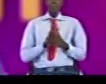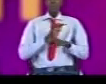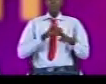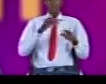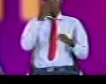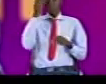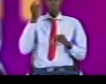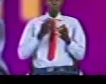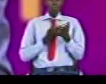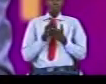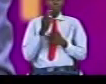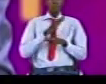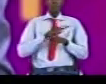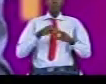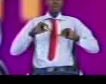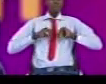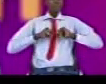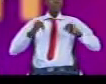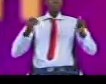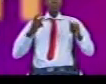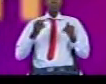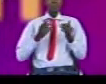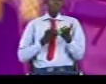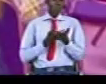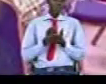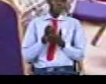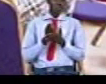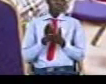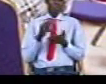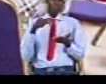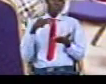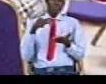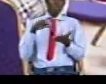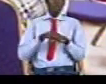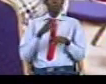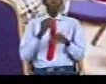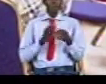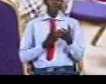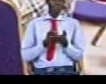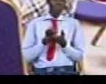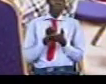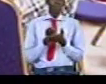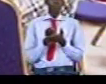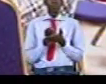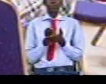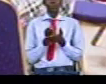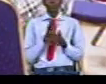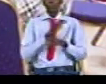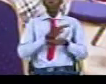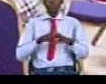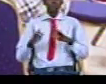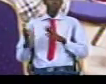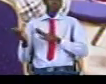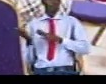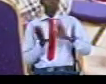Don't deny the truth like nominal believers. Stand on the truth. Don't disregard the truth.